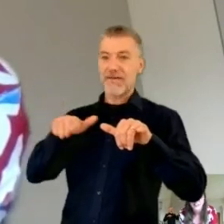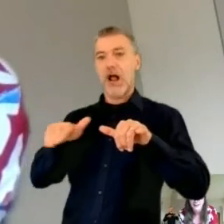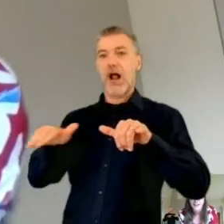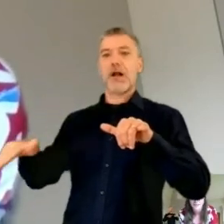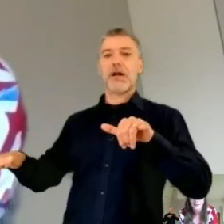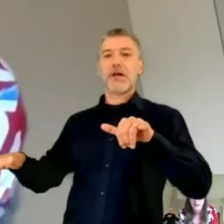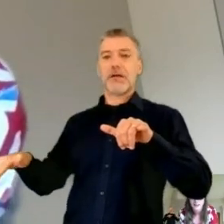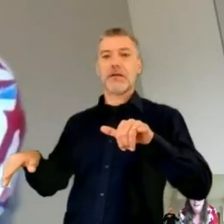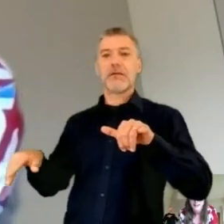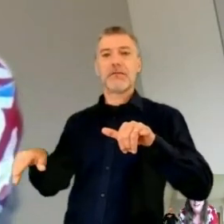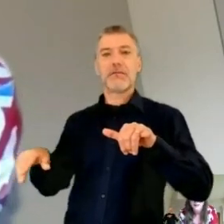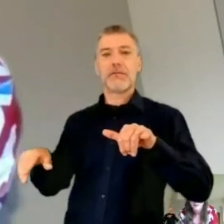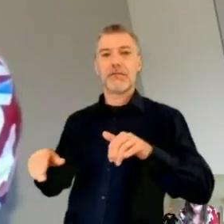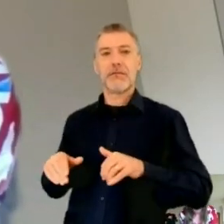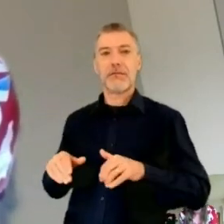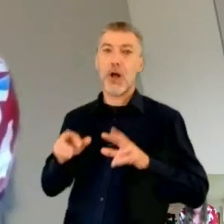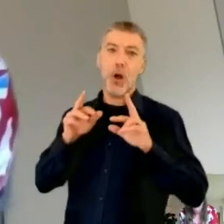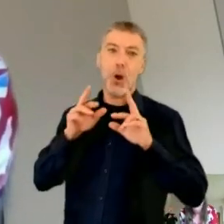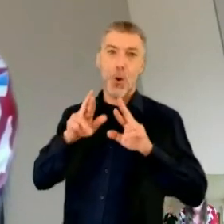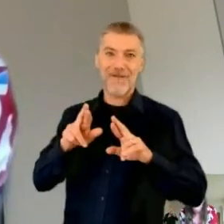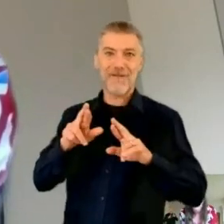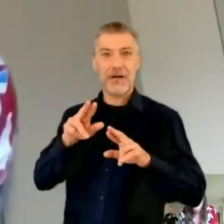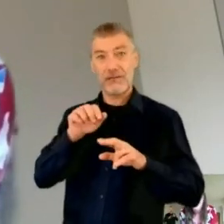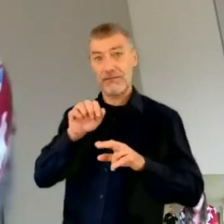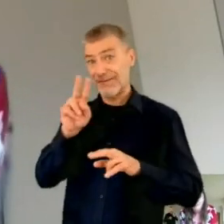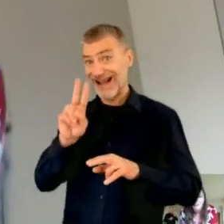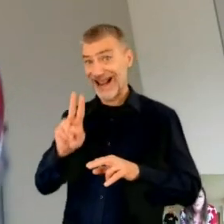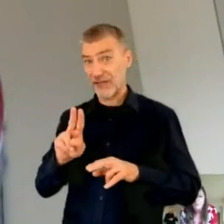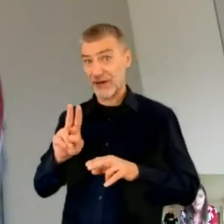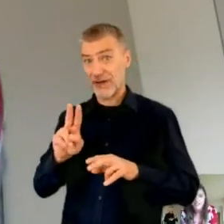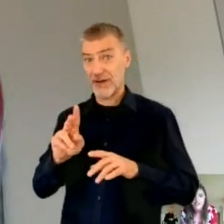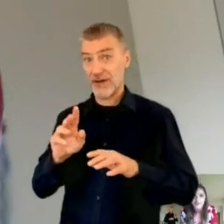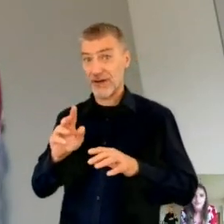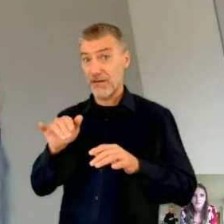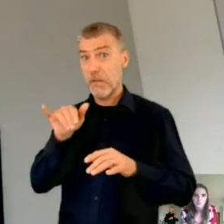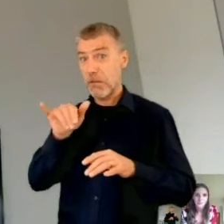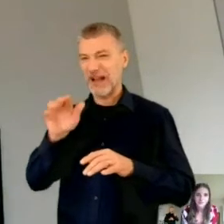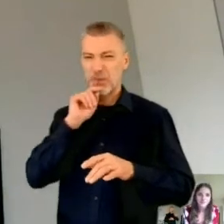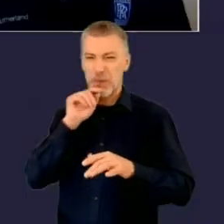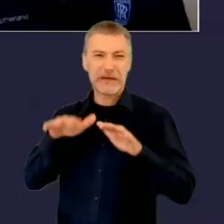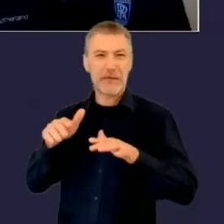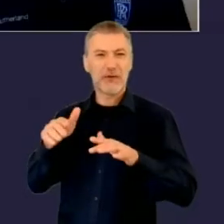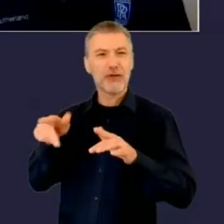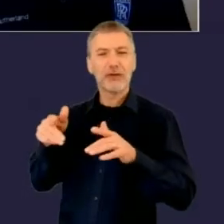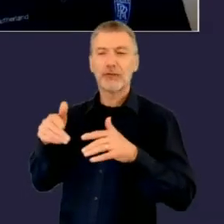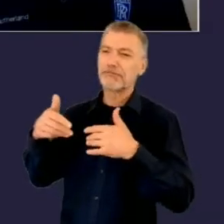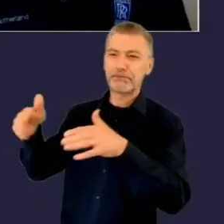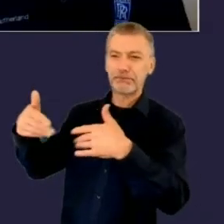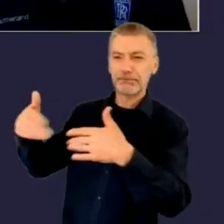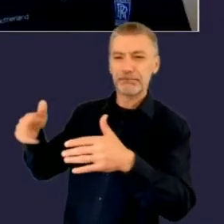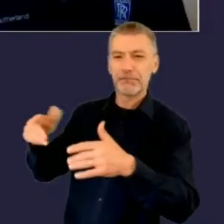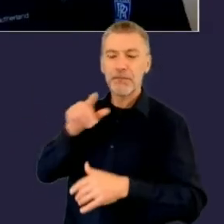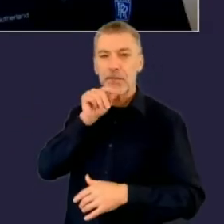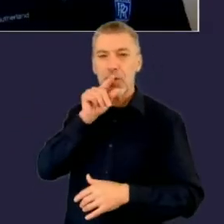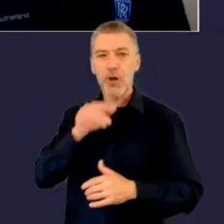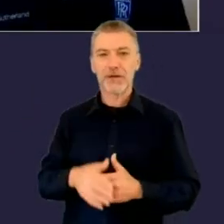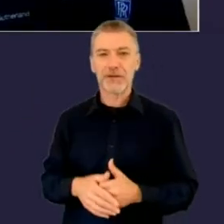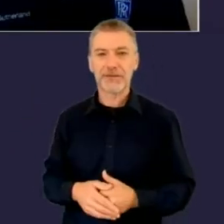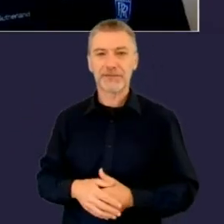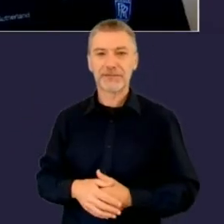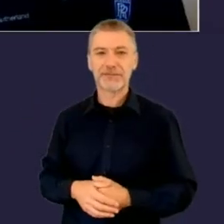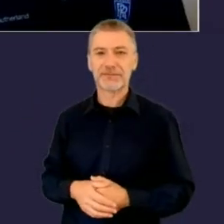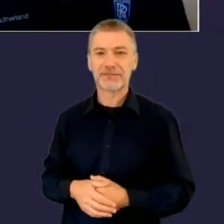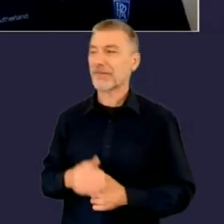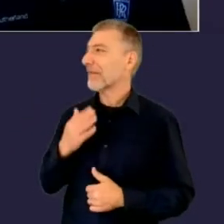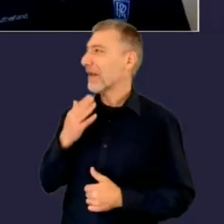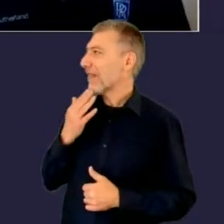expect with our electric planes, we're looking to do similar types of things. And thank you for that, Alicia.